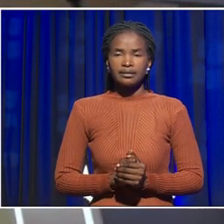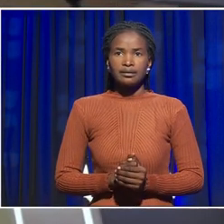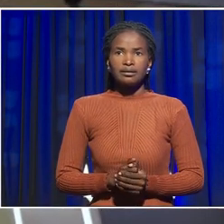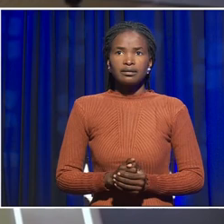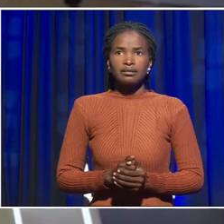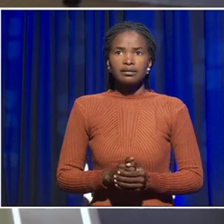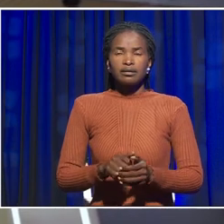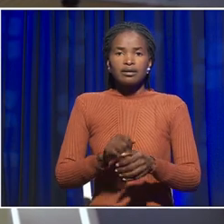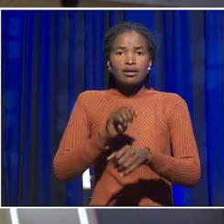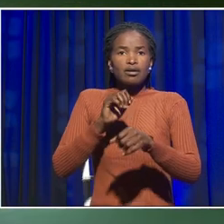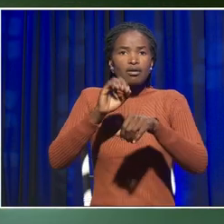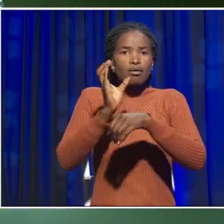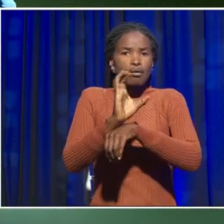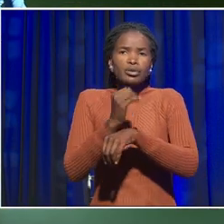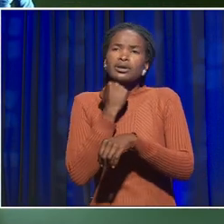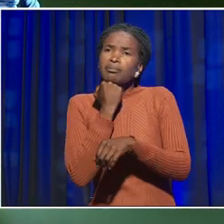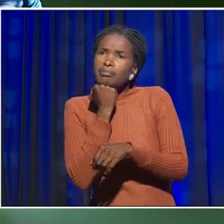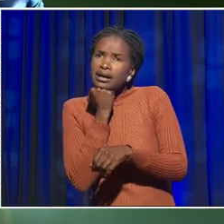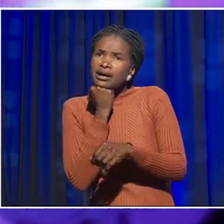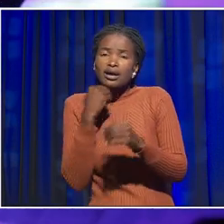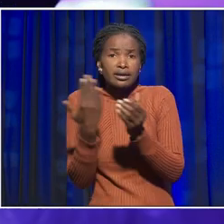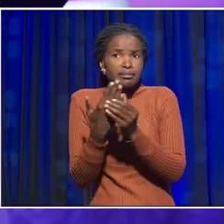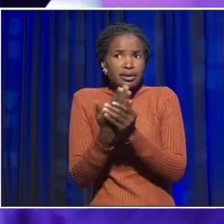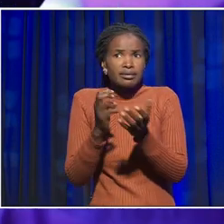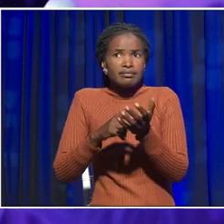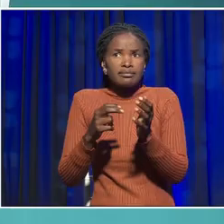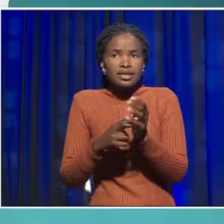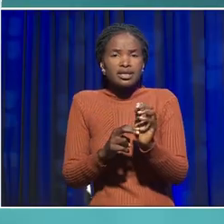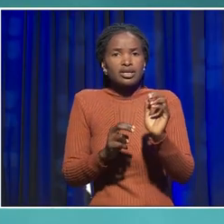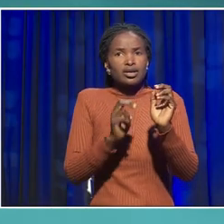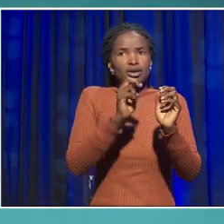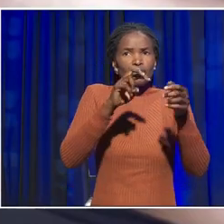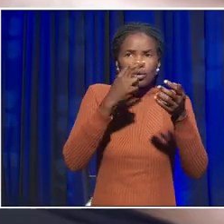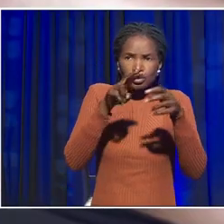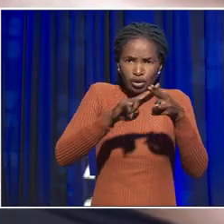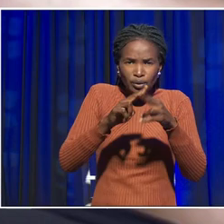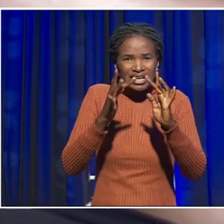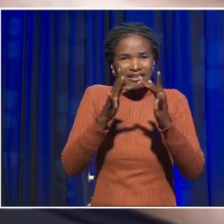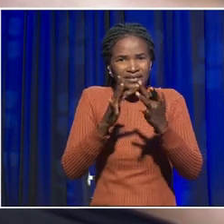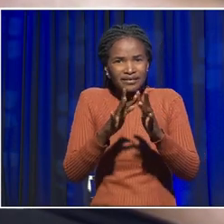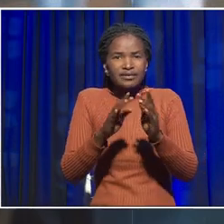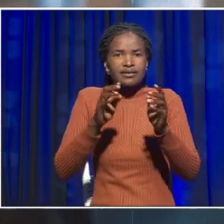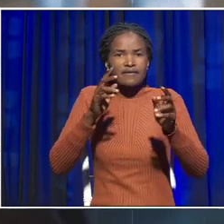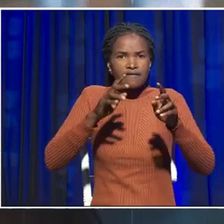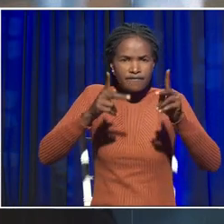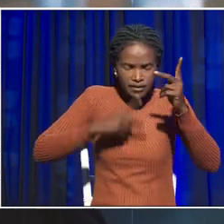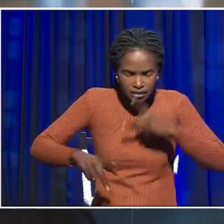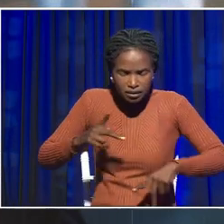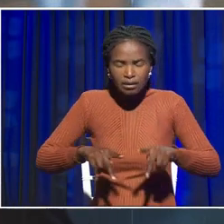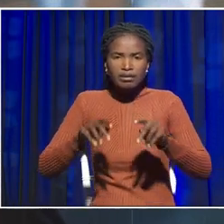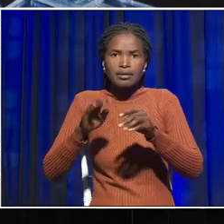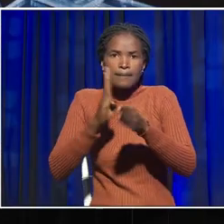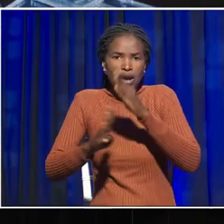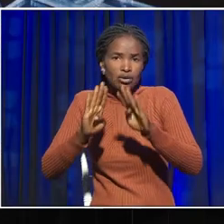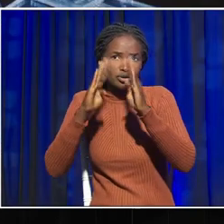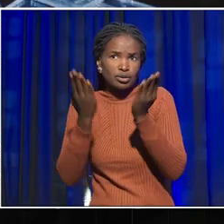revolution, it's a fusion of the physical, the digital, and the biological world. It's changing not only what we are